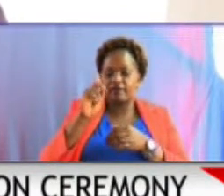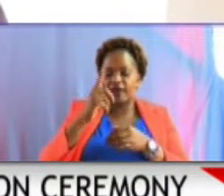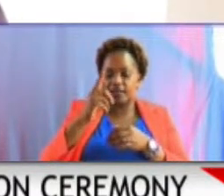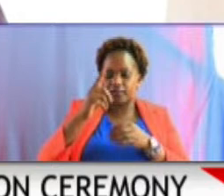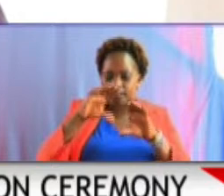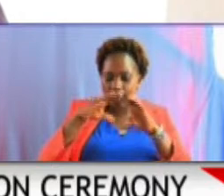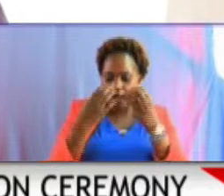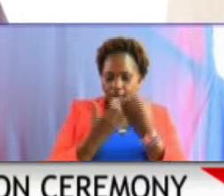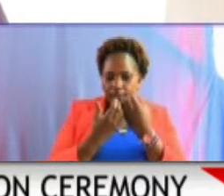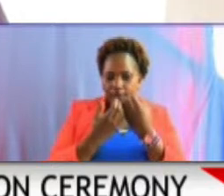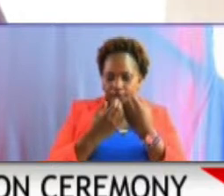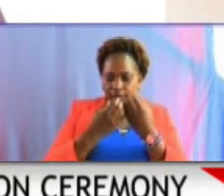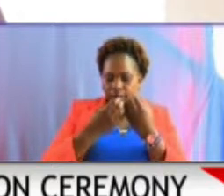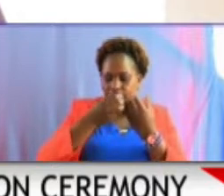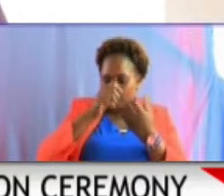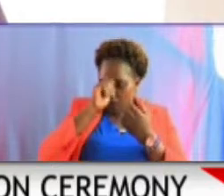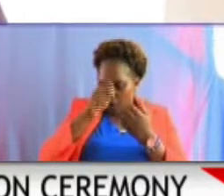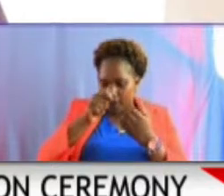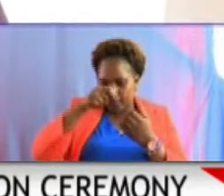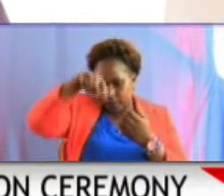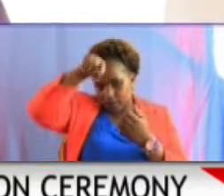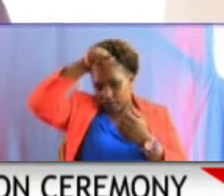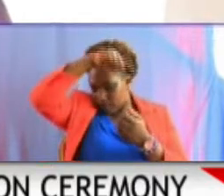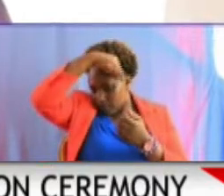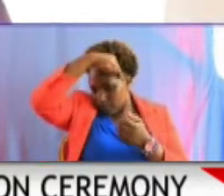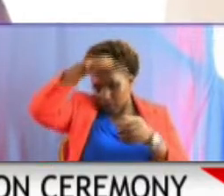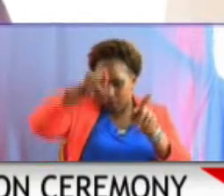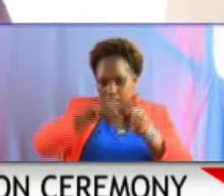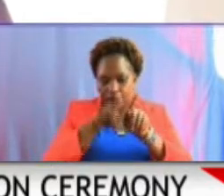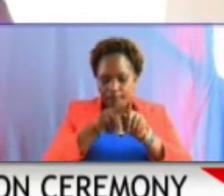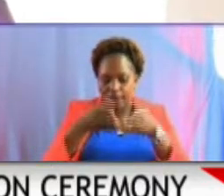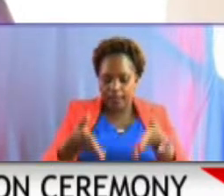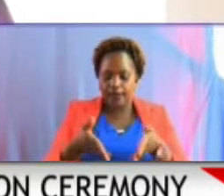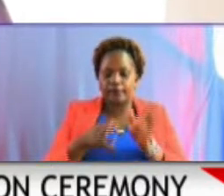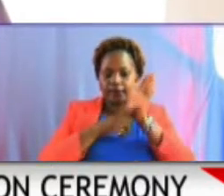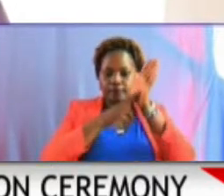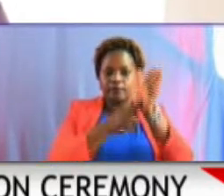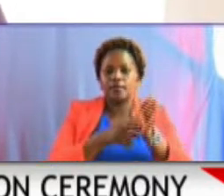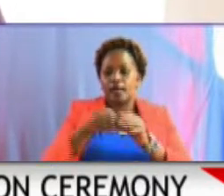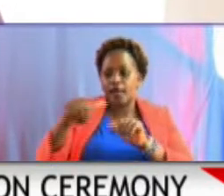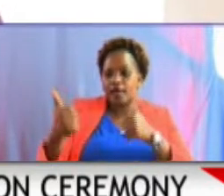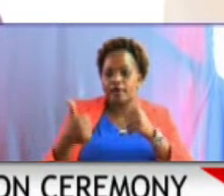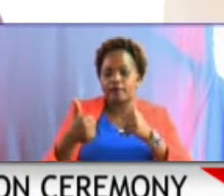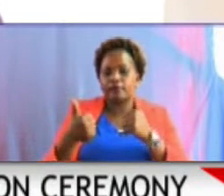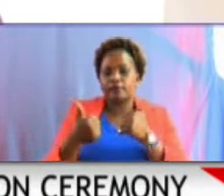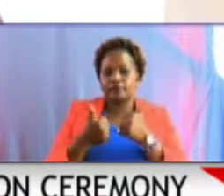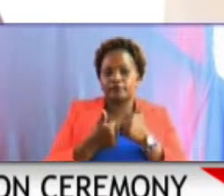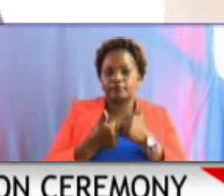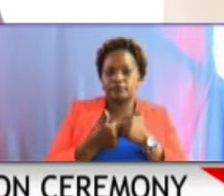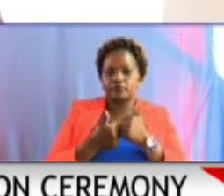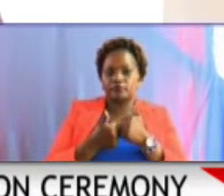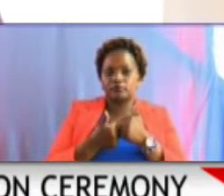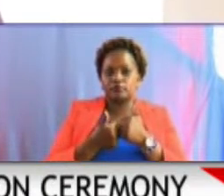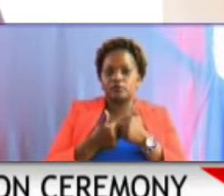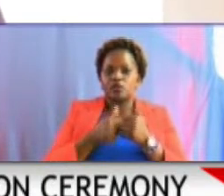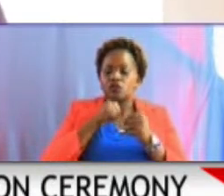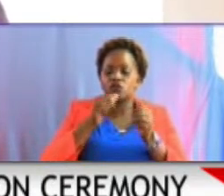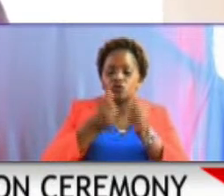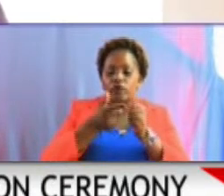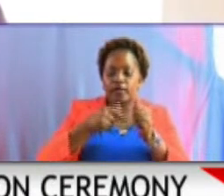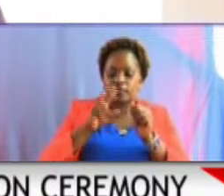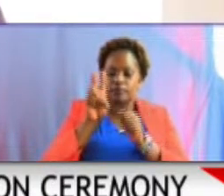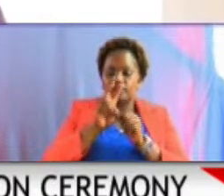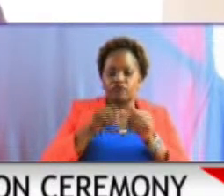graduates who are representing the other graduates who are not with us